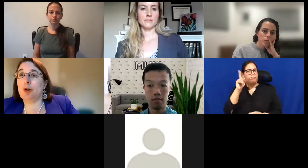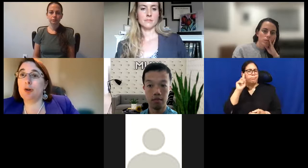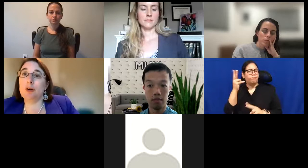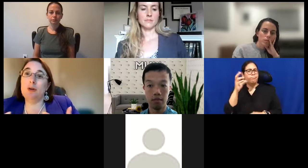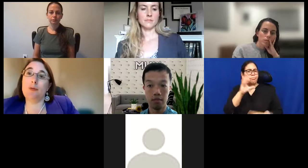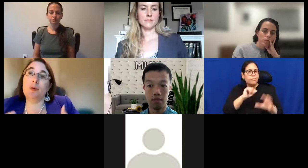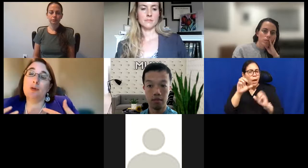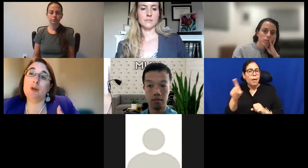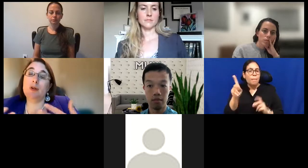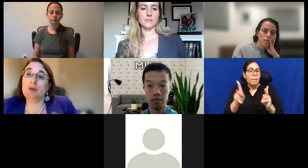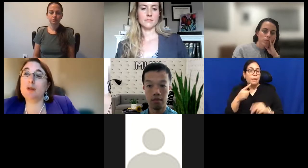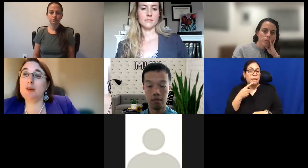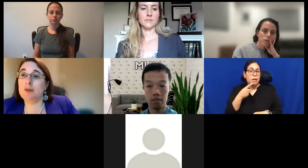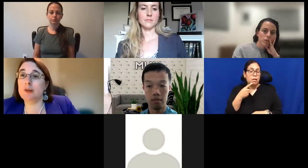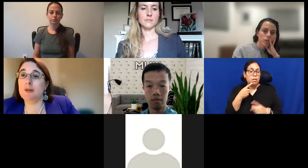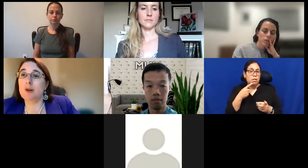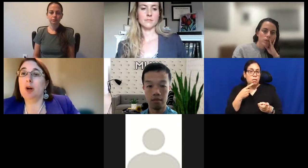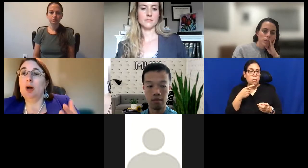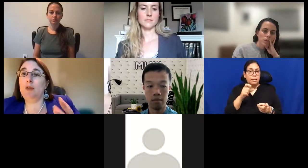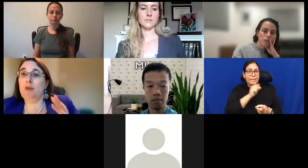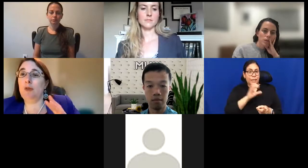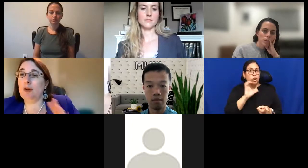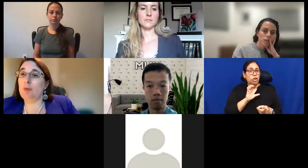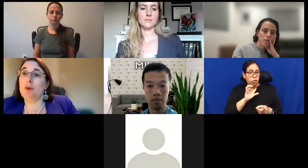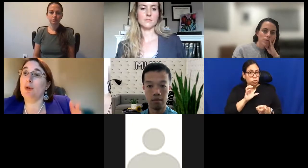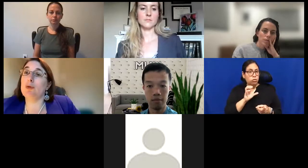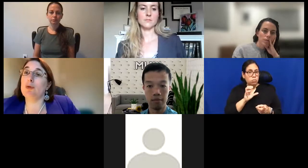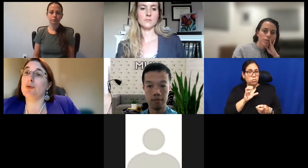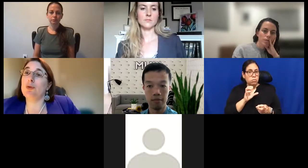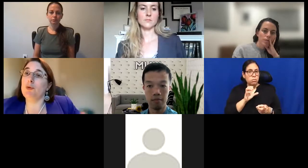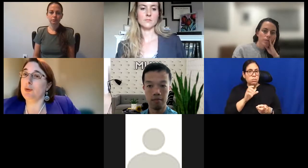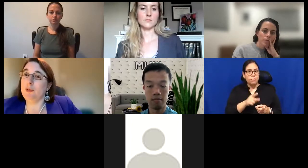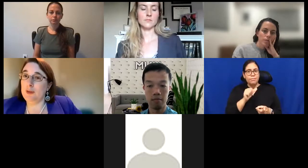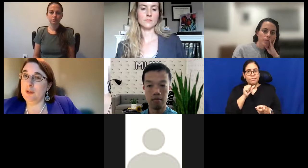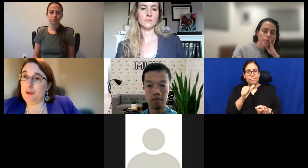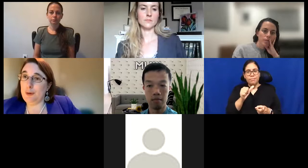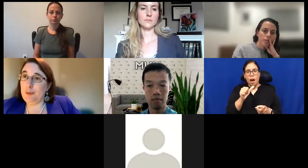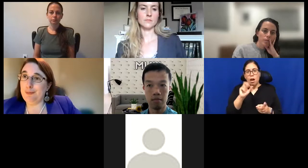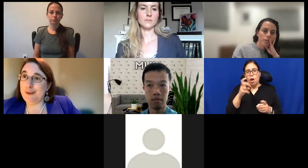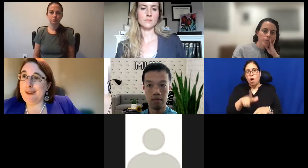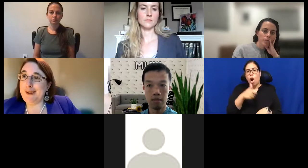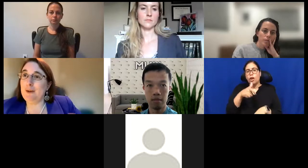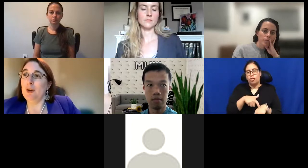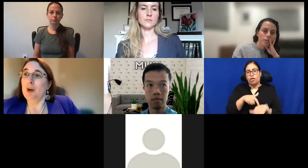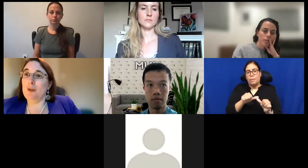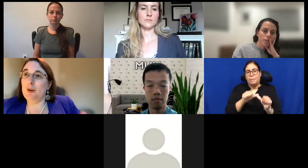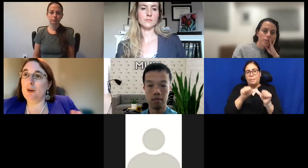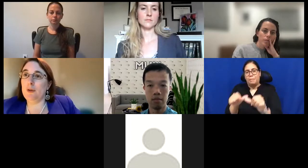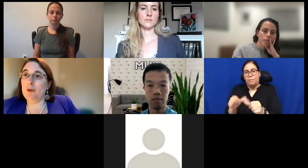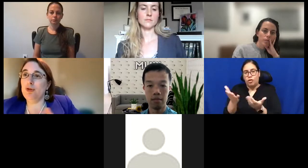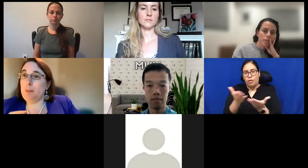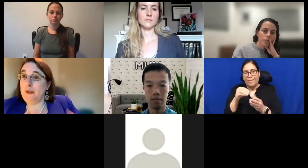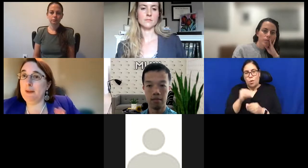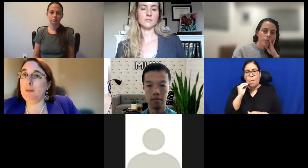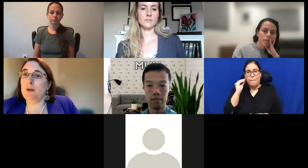services are geared for senior citizens, they're not really long-term services in the home. Okay,